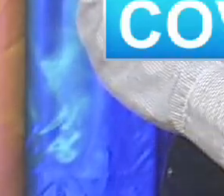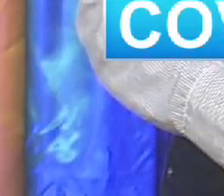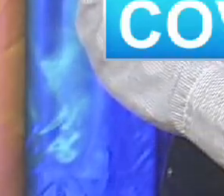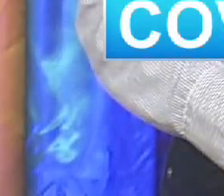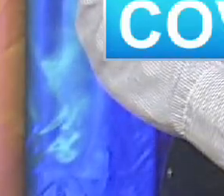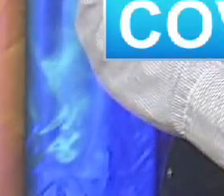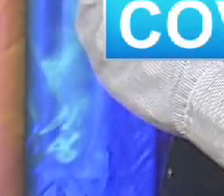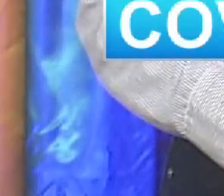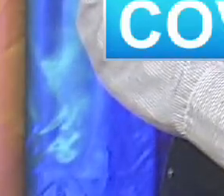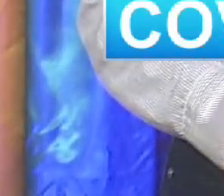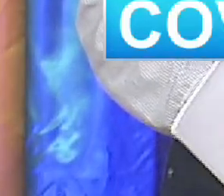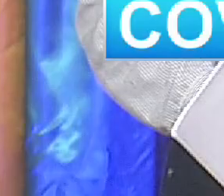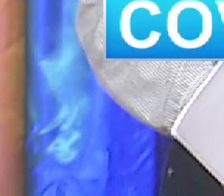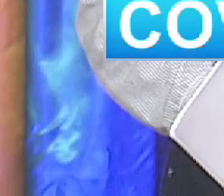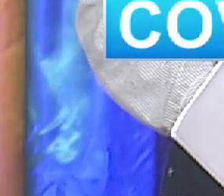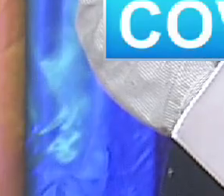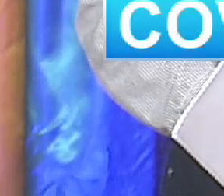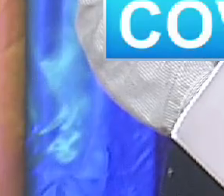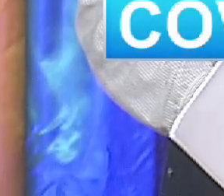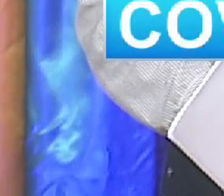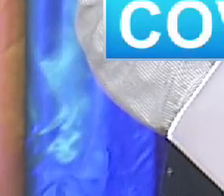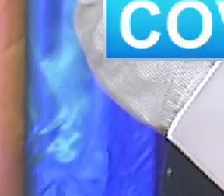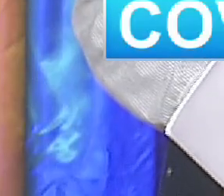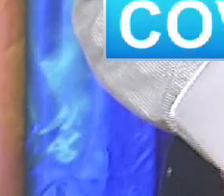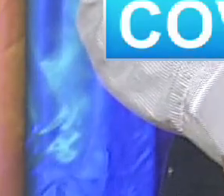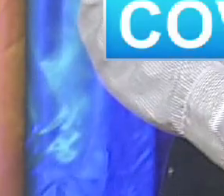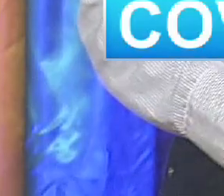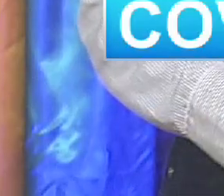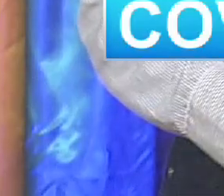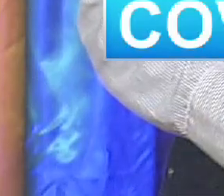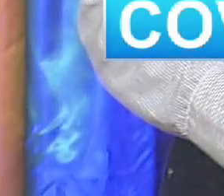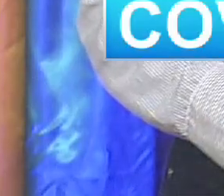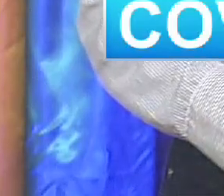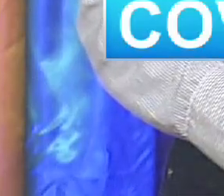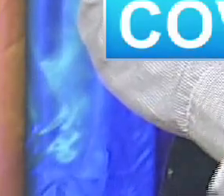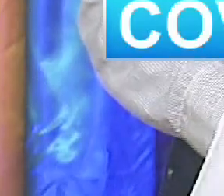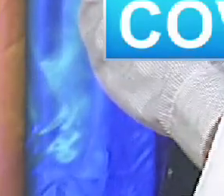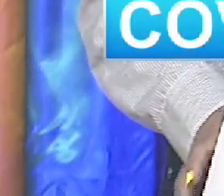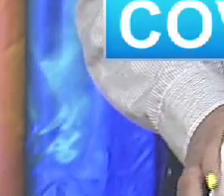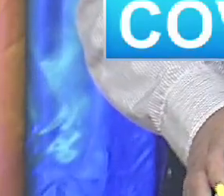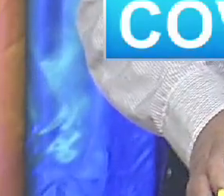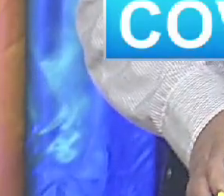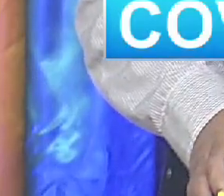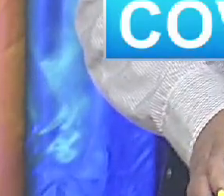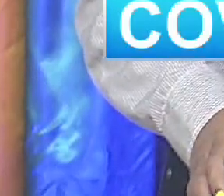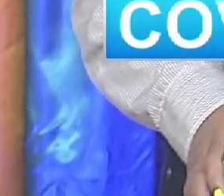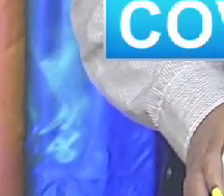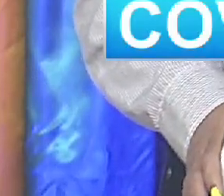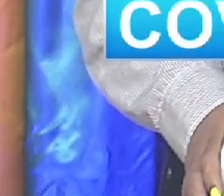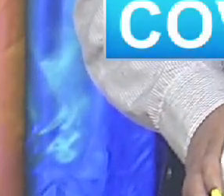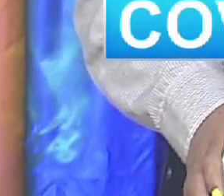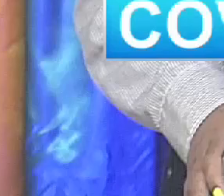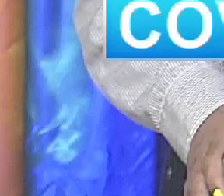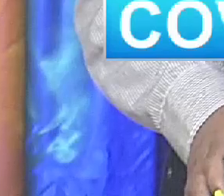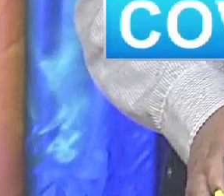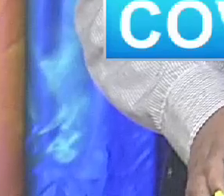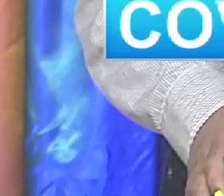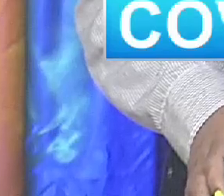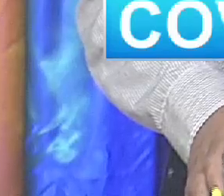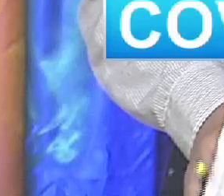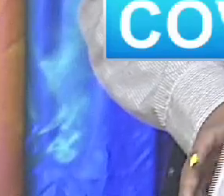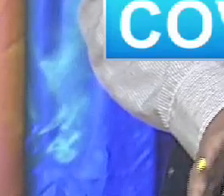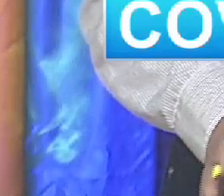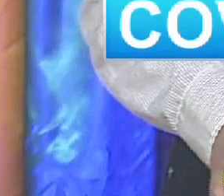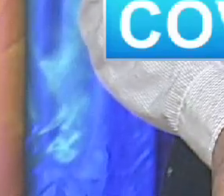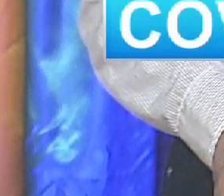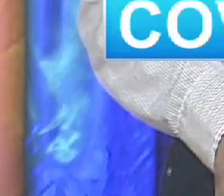the Bahamas cannot eliminate the introduction of COVID-19, it can reduce the risk as much as possible. According to Dr. Sharita